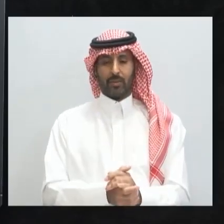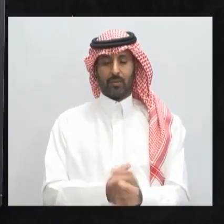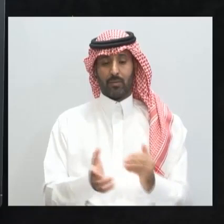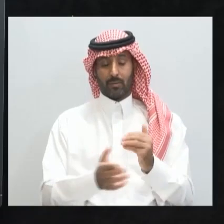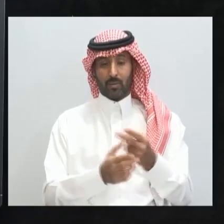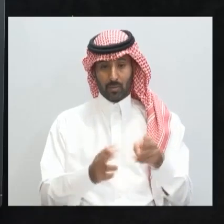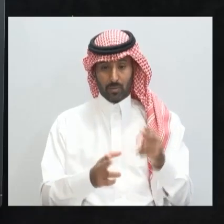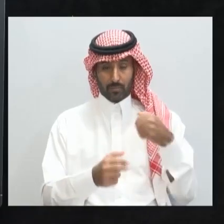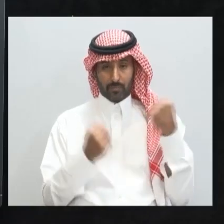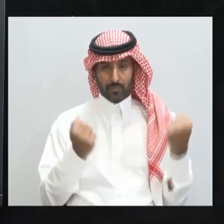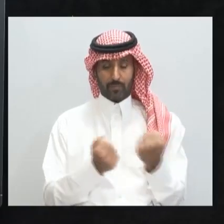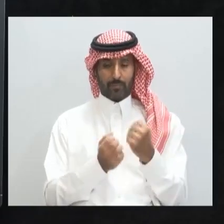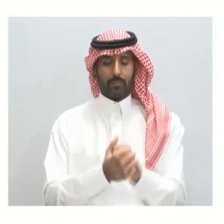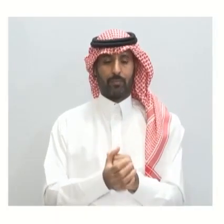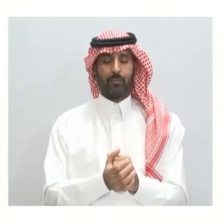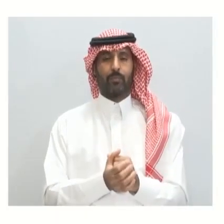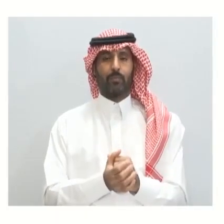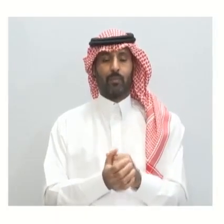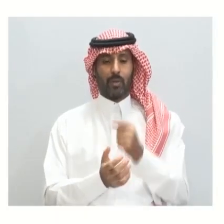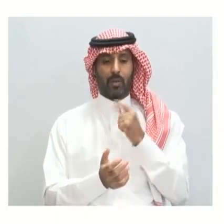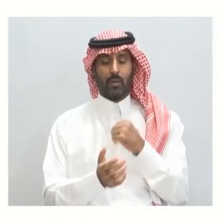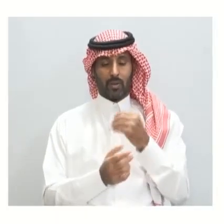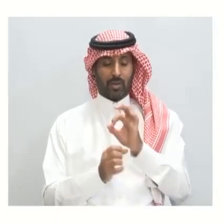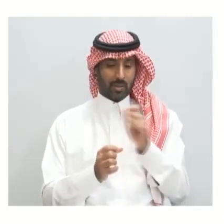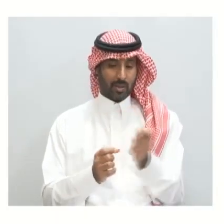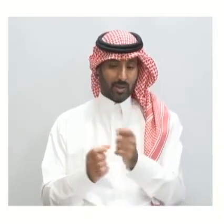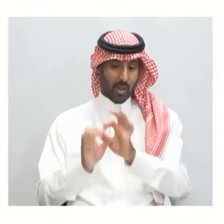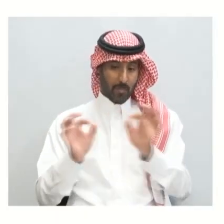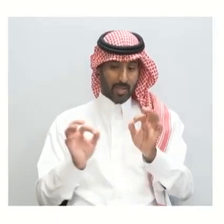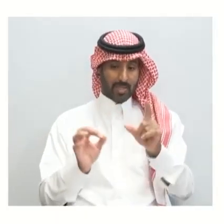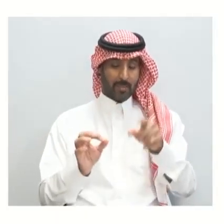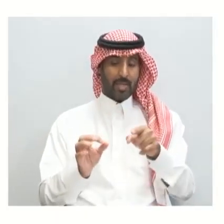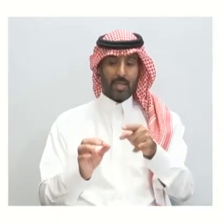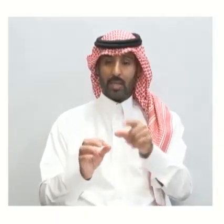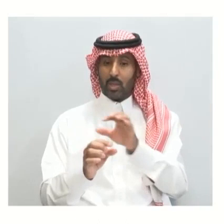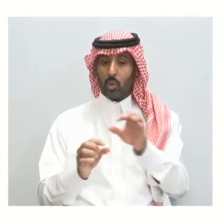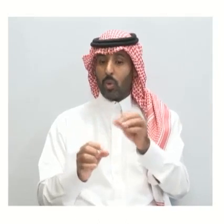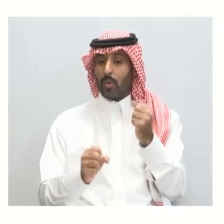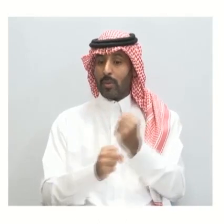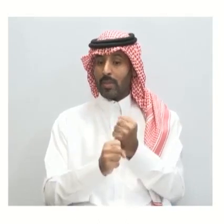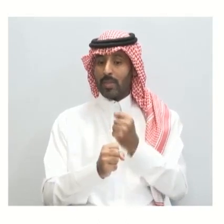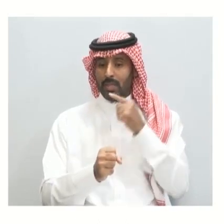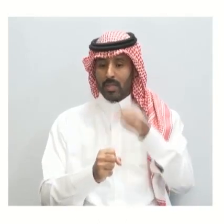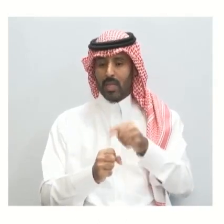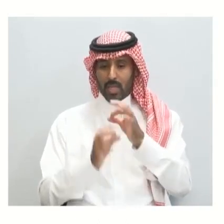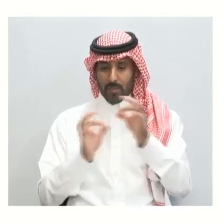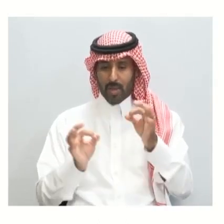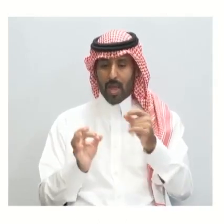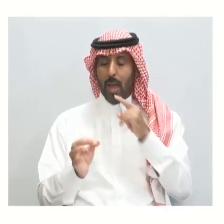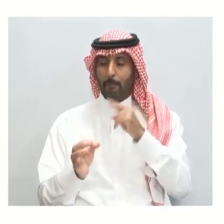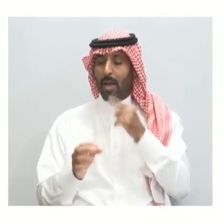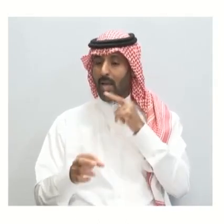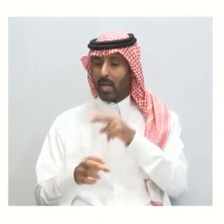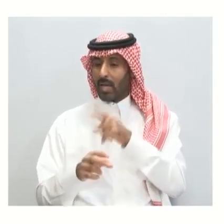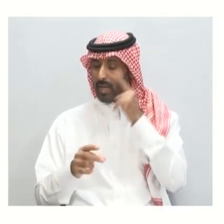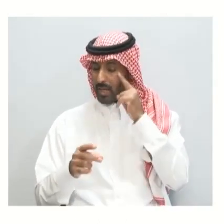Now let's start this exercise. We have here, write complete sentences using the present perfect. Now my cousin buy a house in Riyadh. We